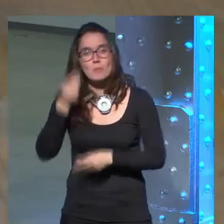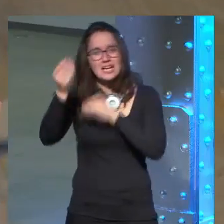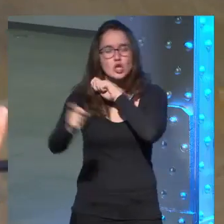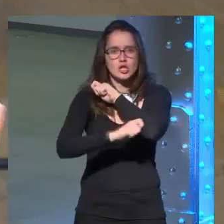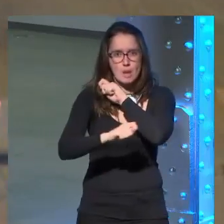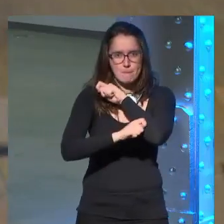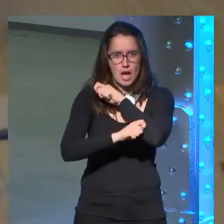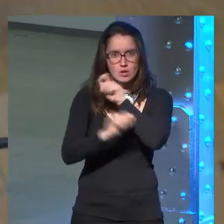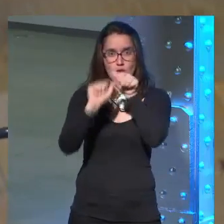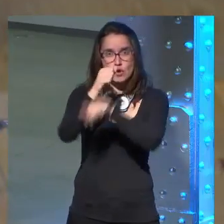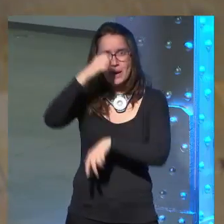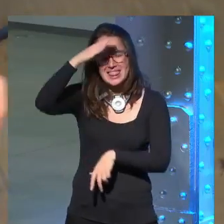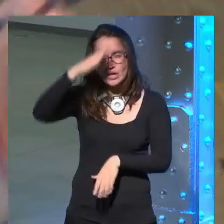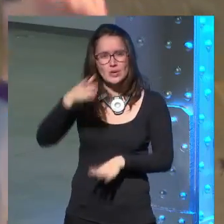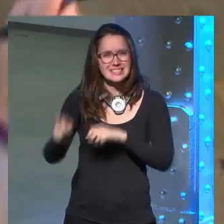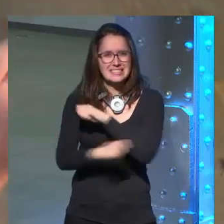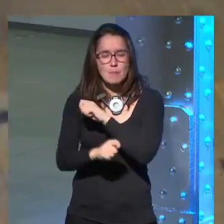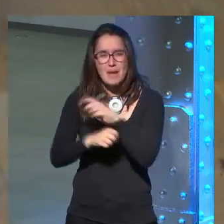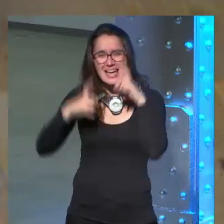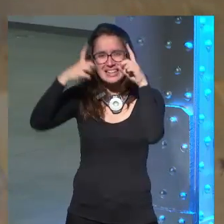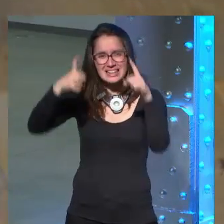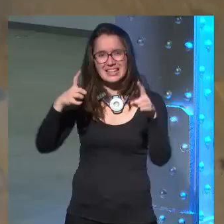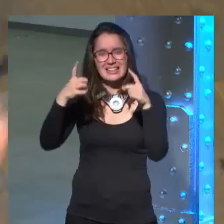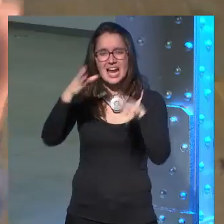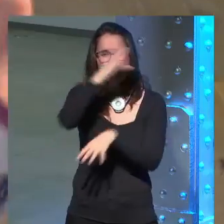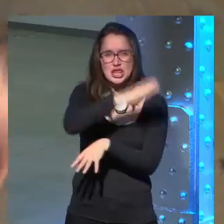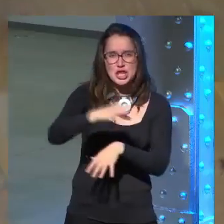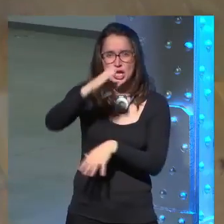Christianism. I think that is cheating.